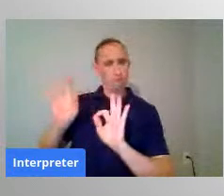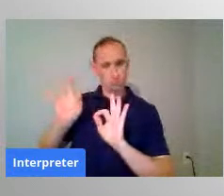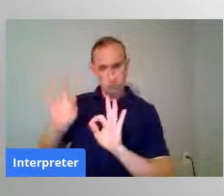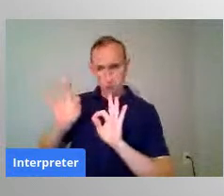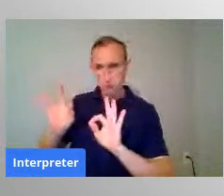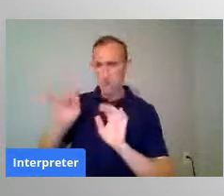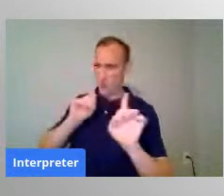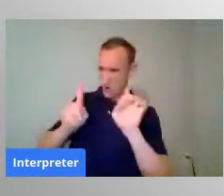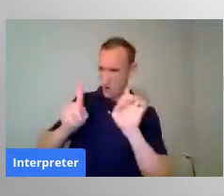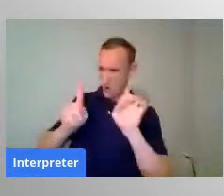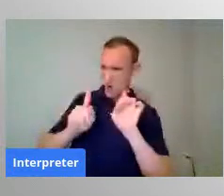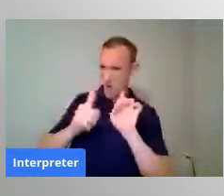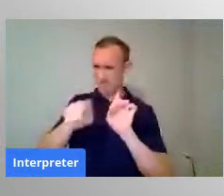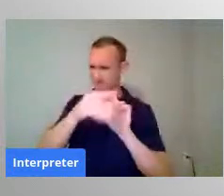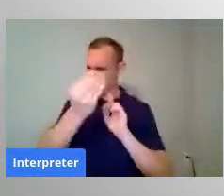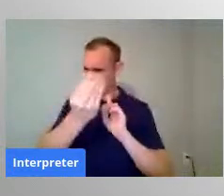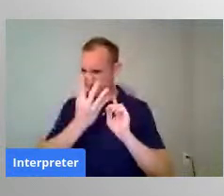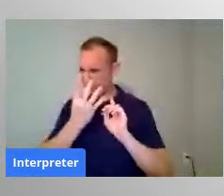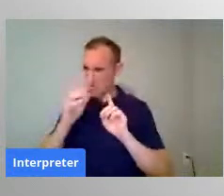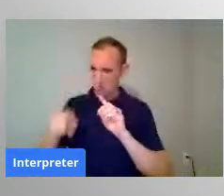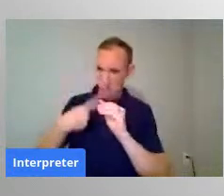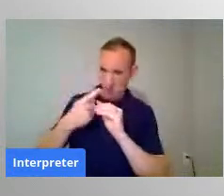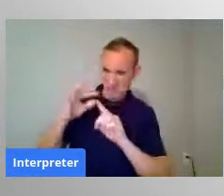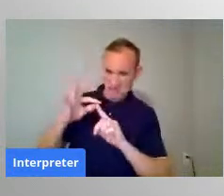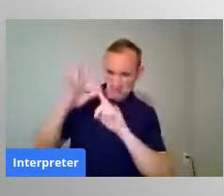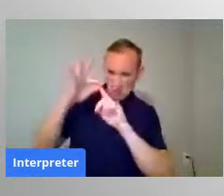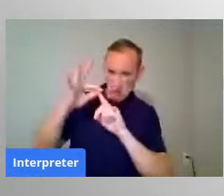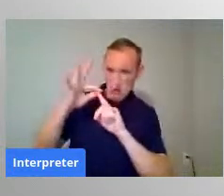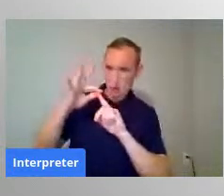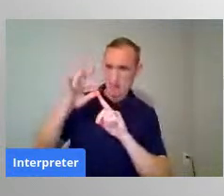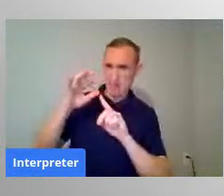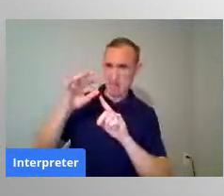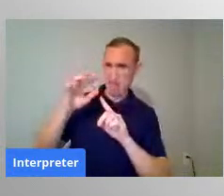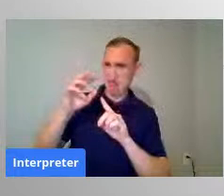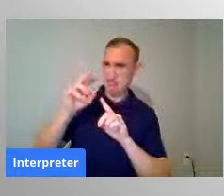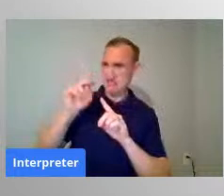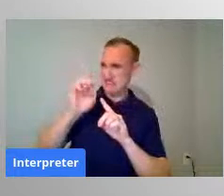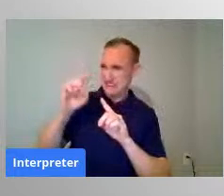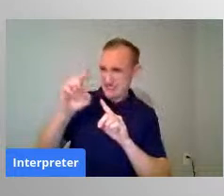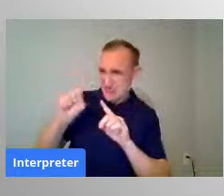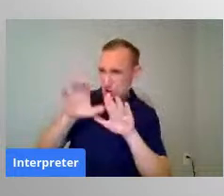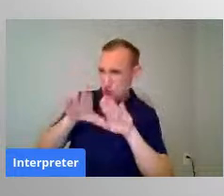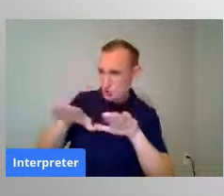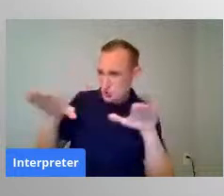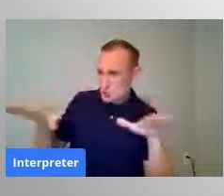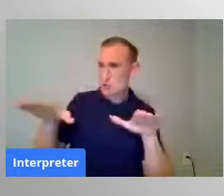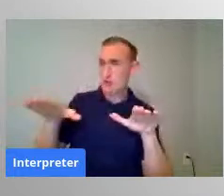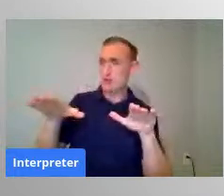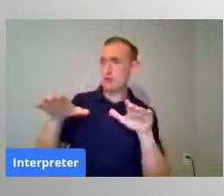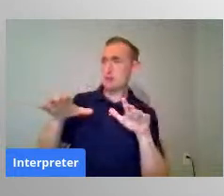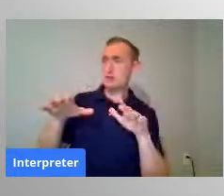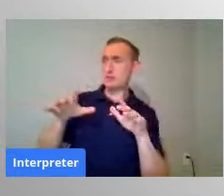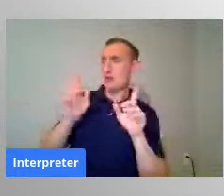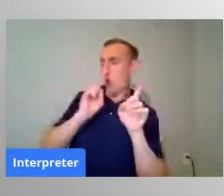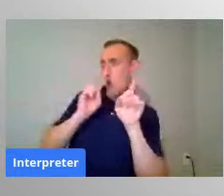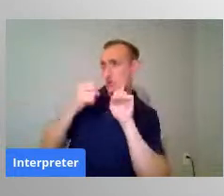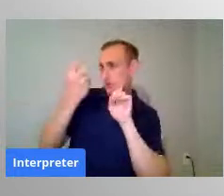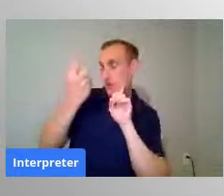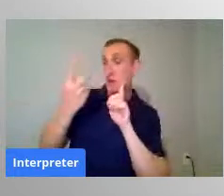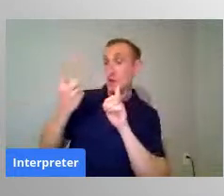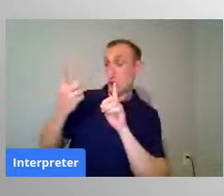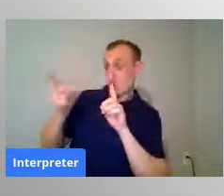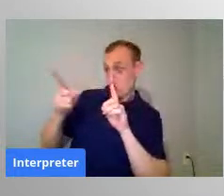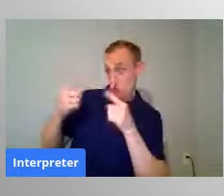special needs children and small settings and everything. So I'm not disagreeing with what you're saying at all. It's